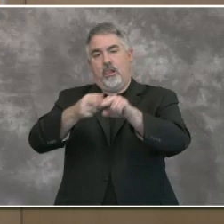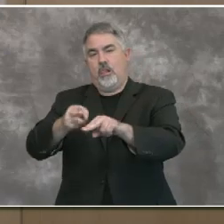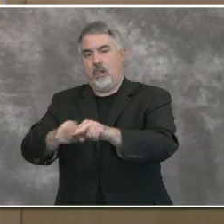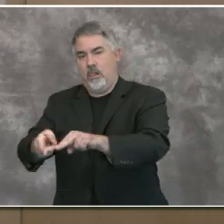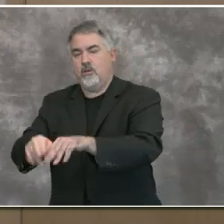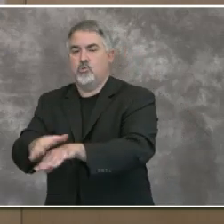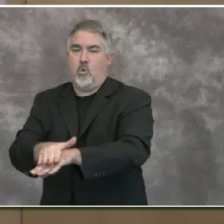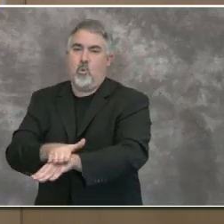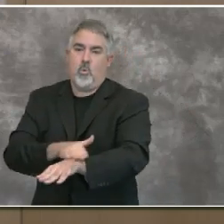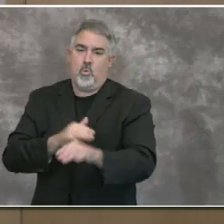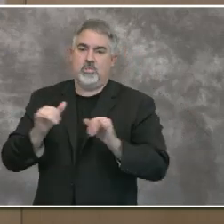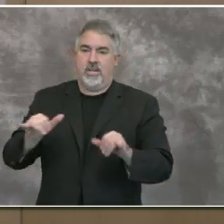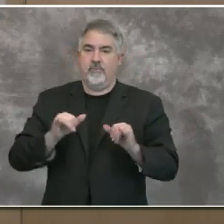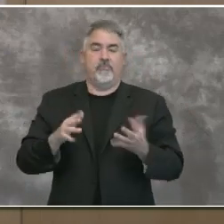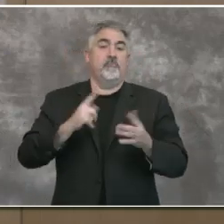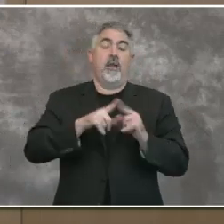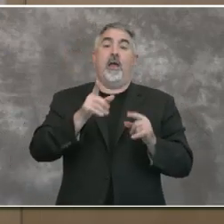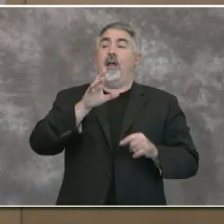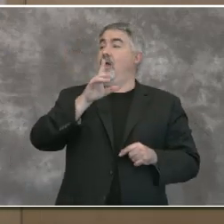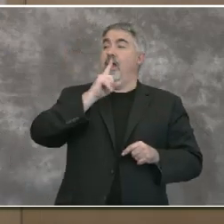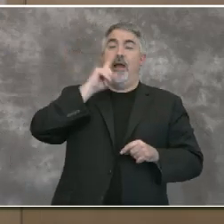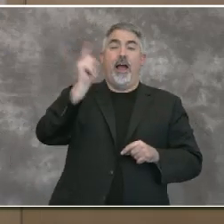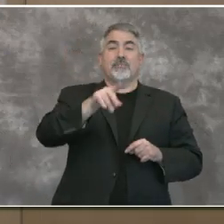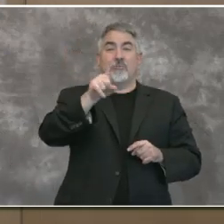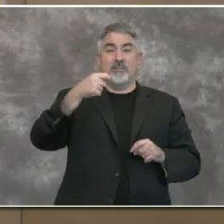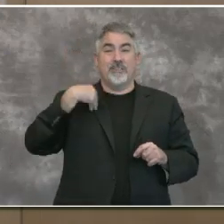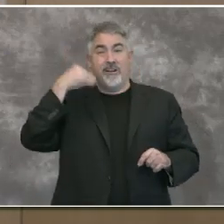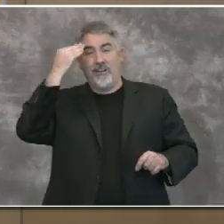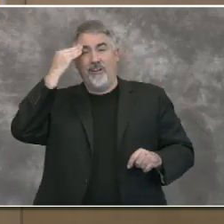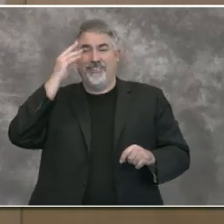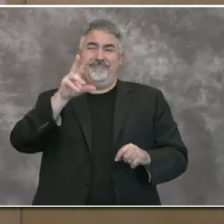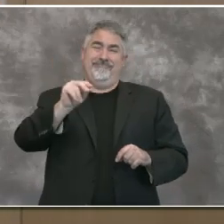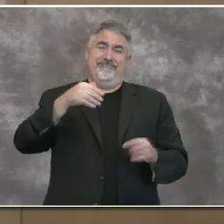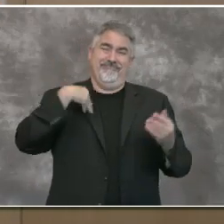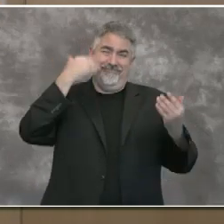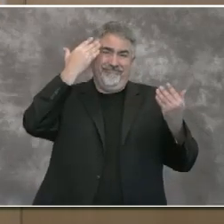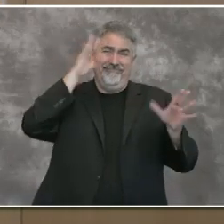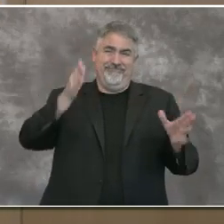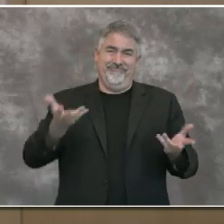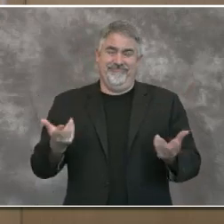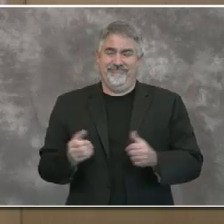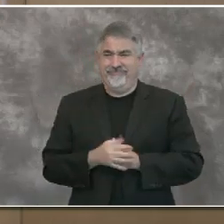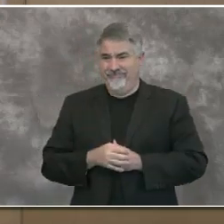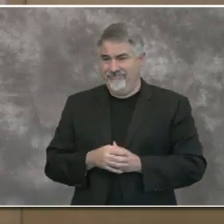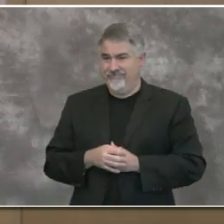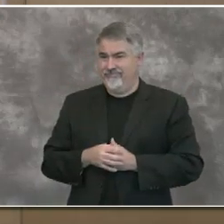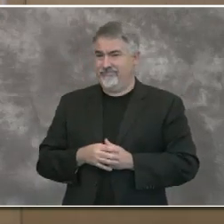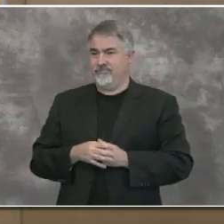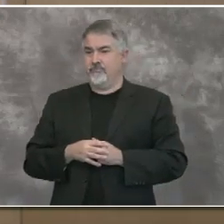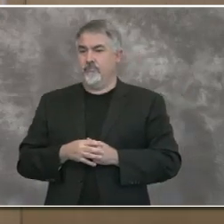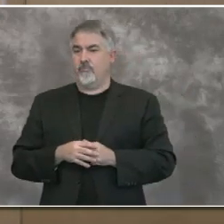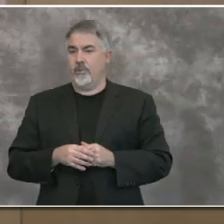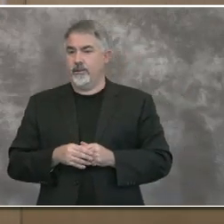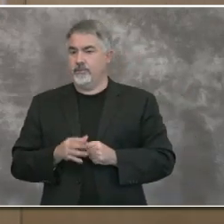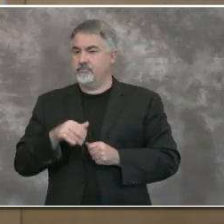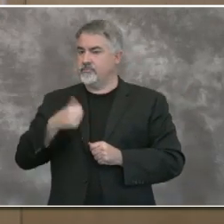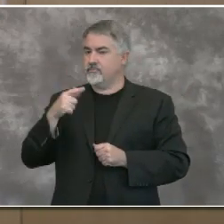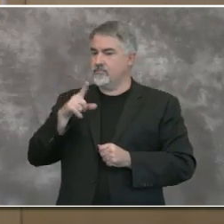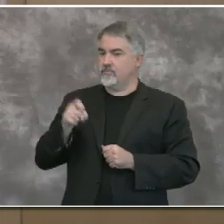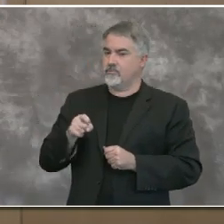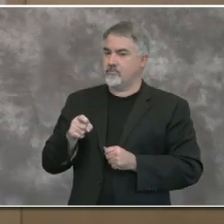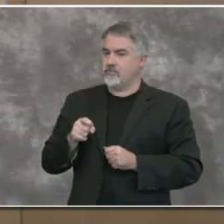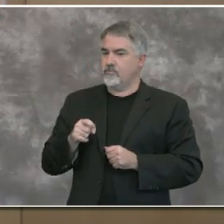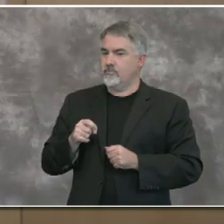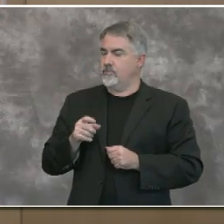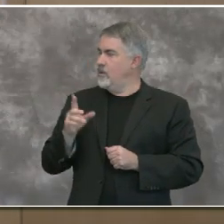you a specific time today. All right, thank you, Dr. Wooten. This next question is a long one, so bear with me. This one